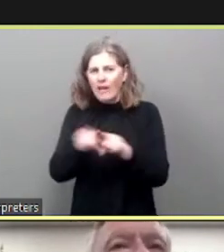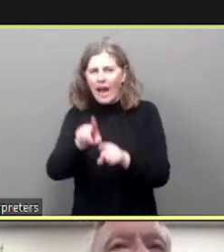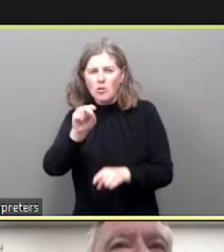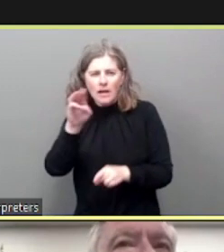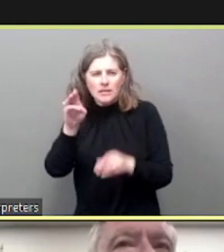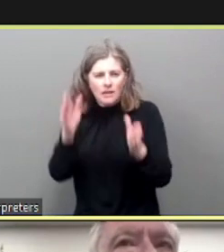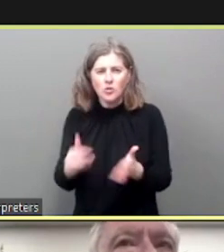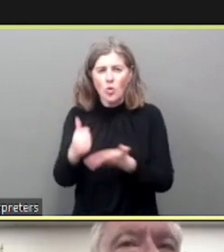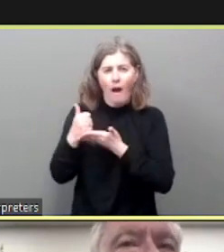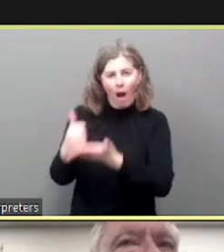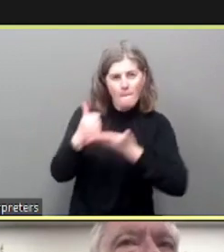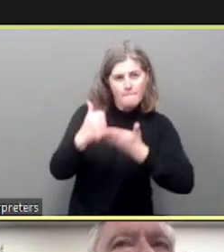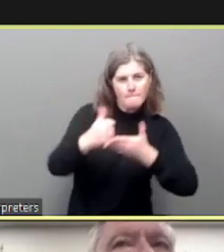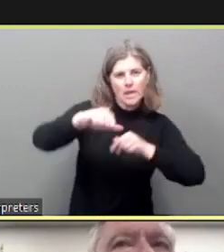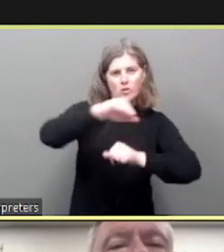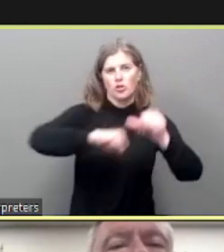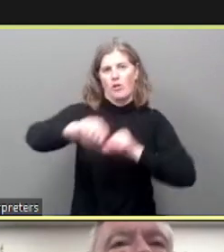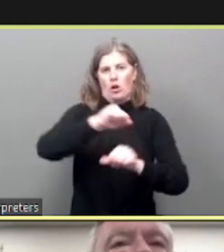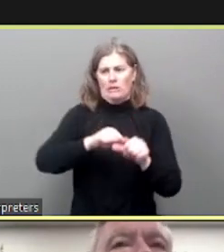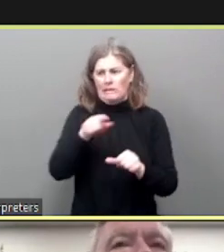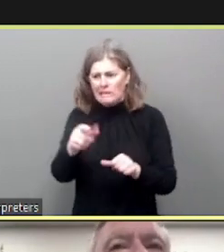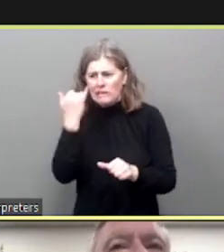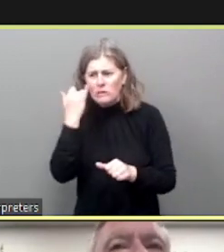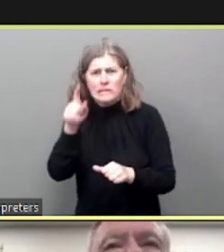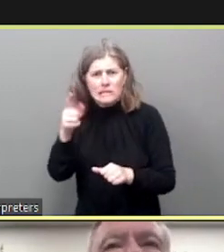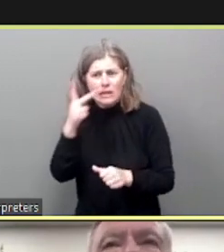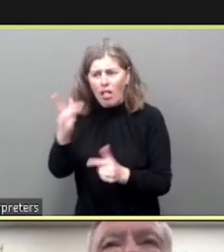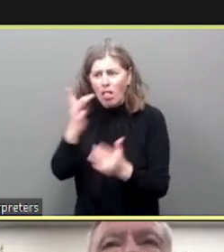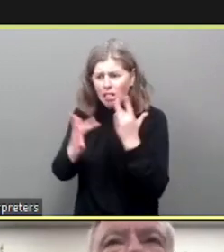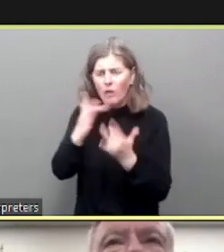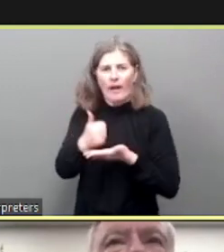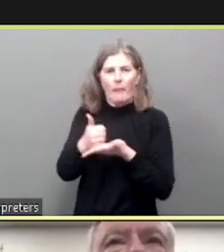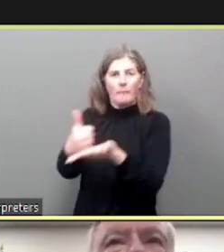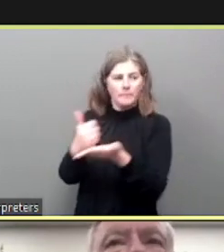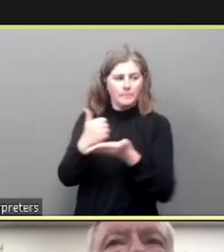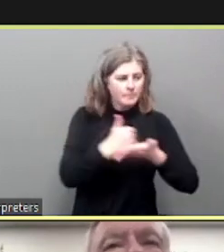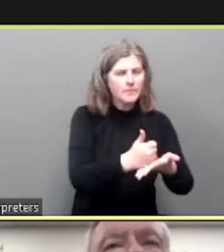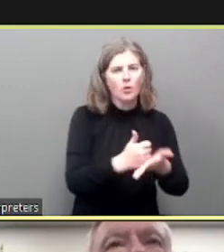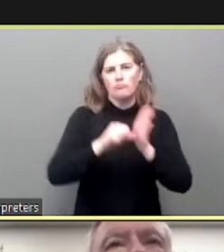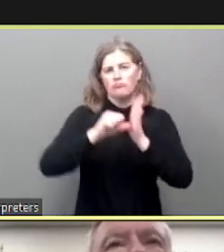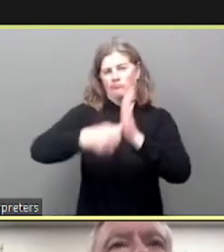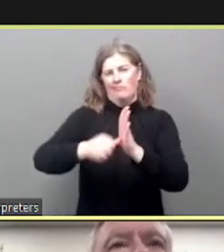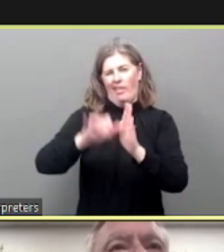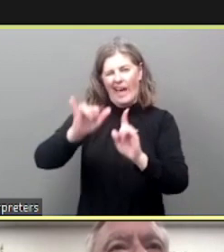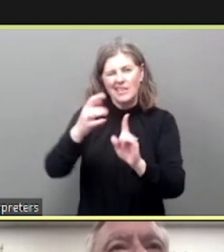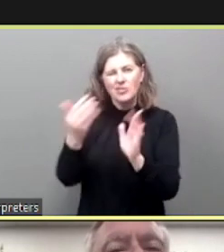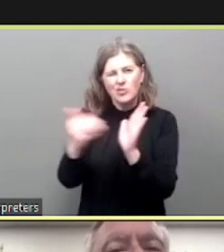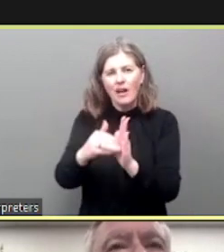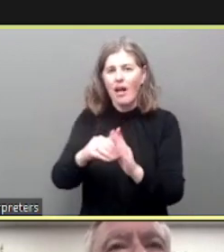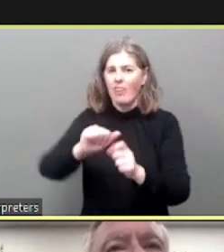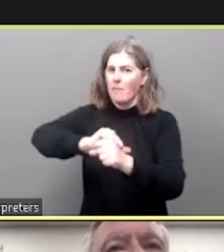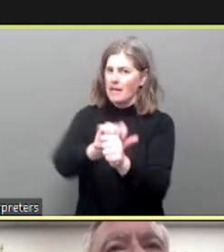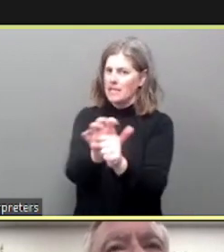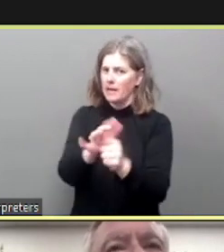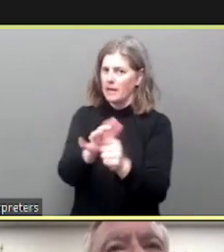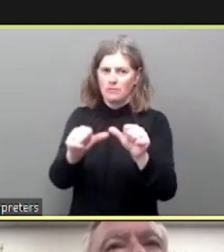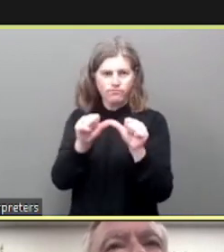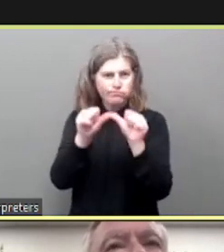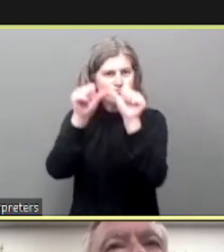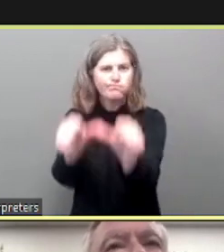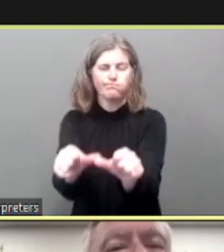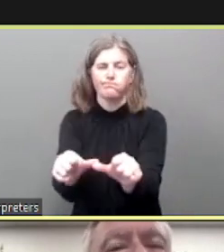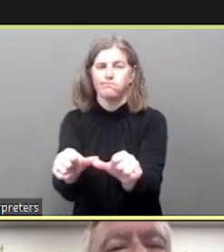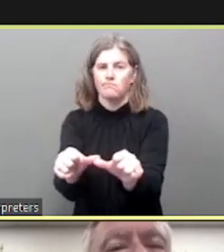and neighbors in need. And so I just want to highlight that today. The pandemic is going strong, and